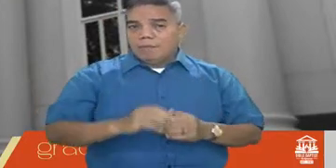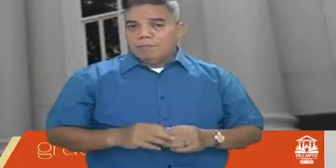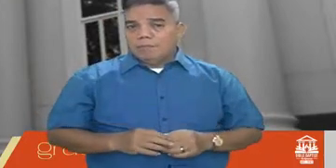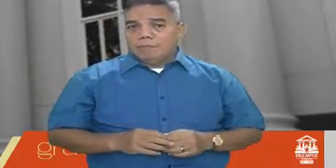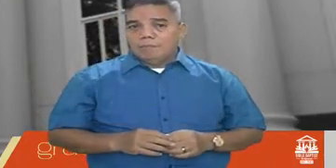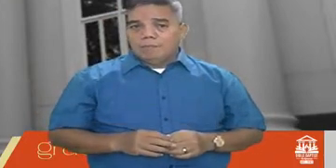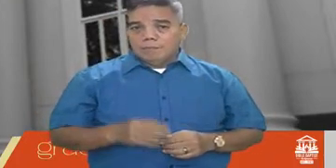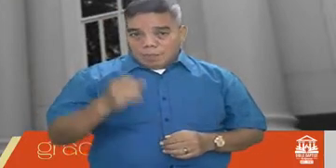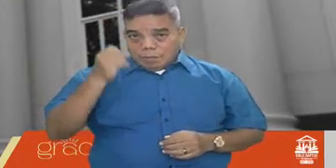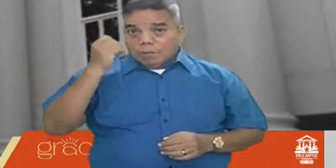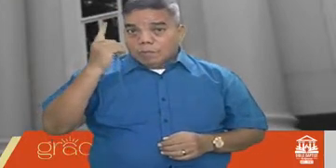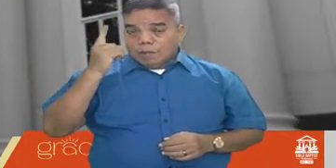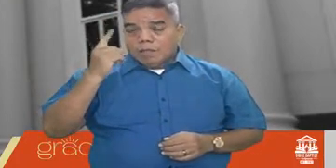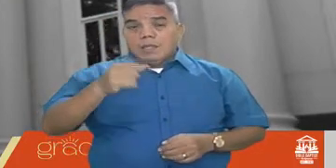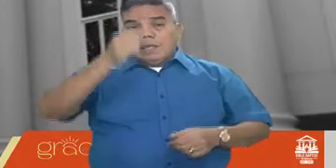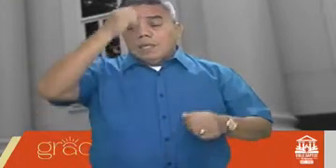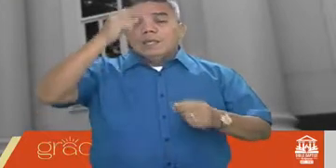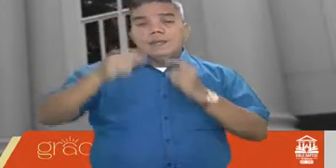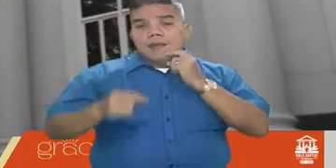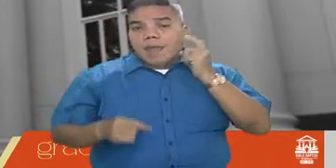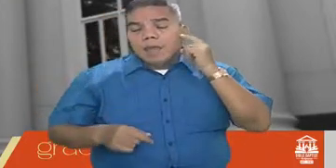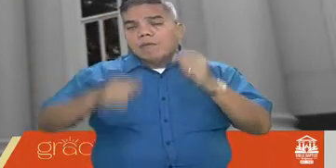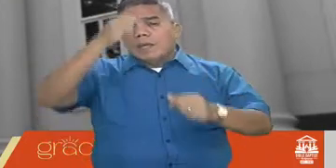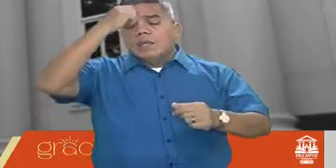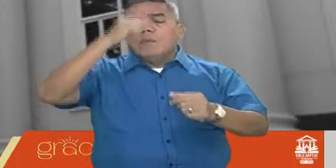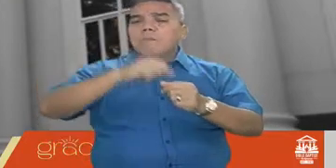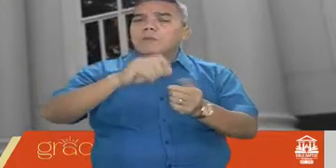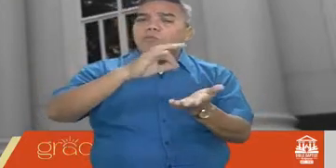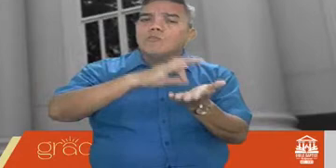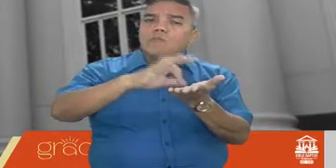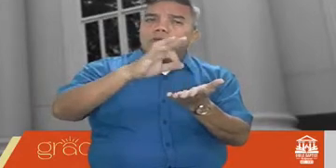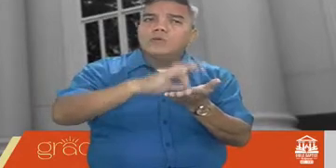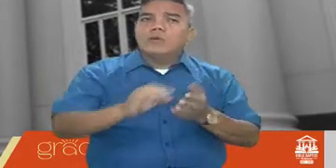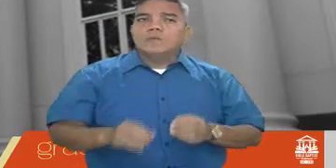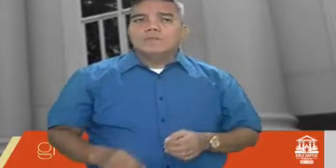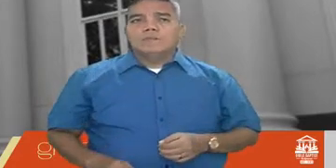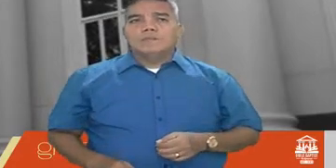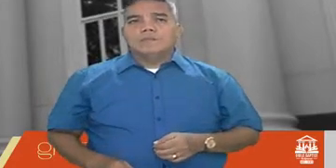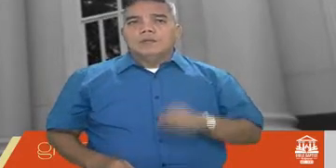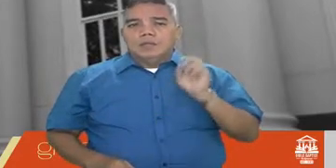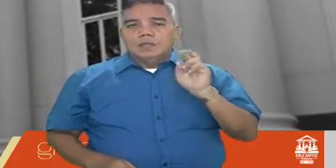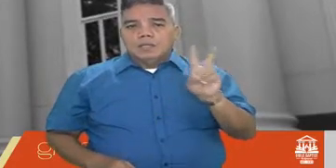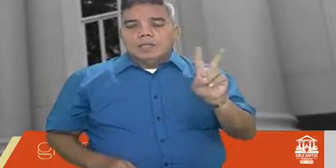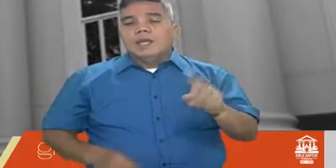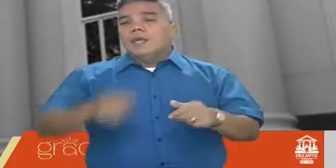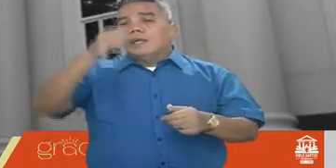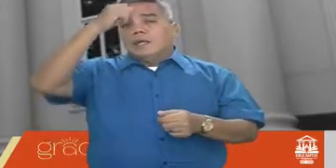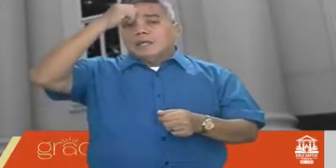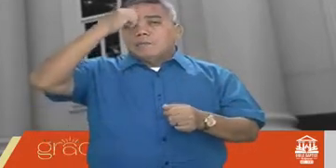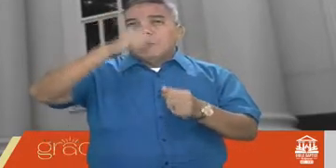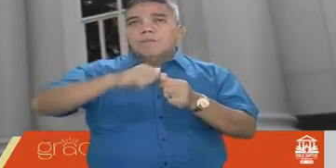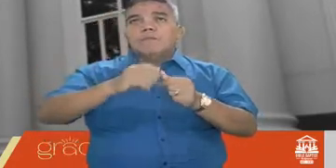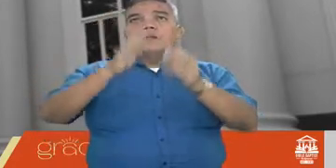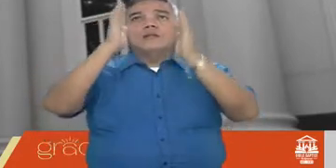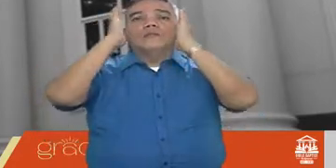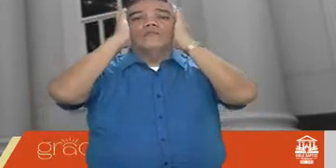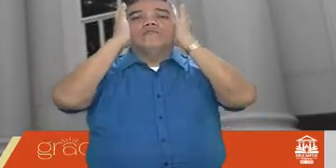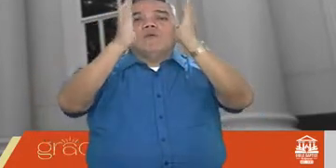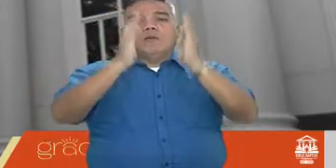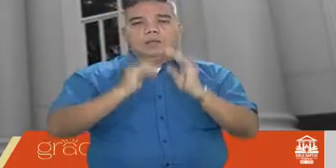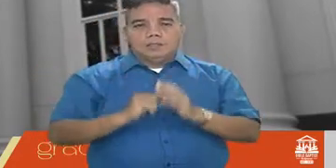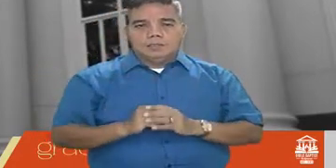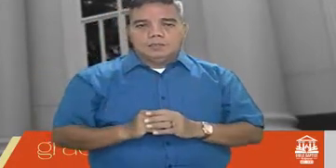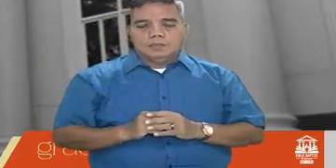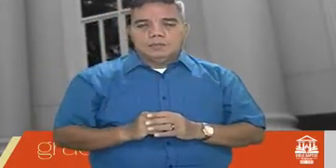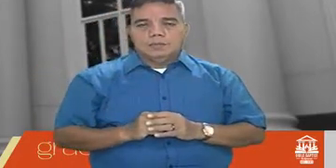forgive. Remember to forgive. Then remember to focus.